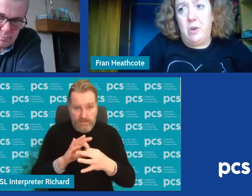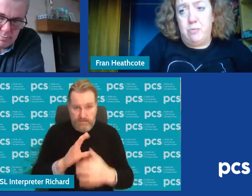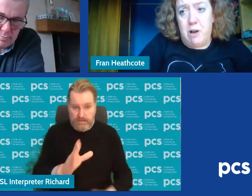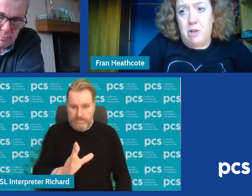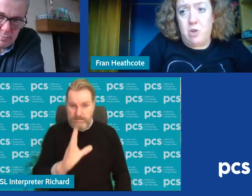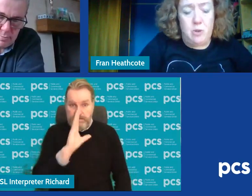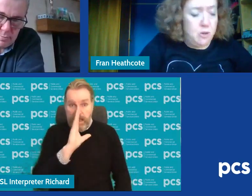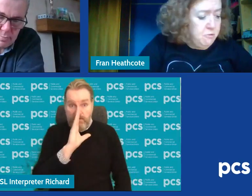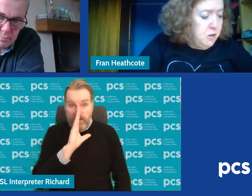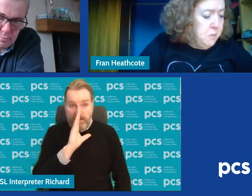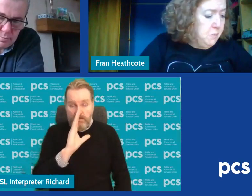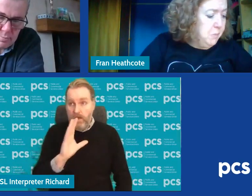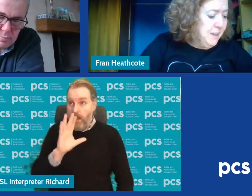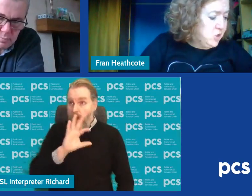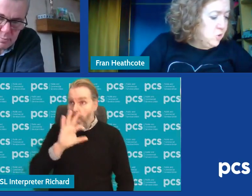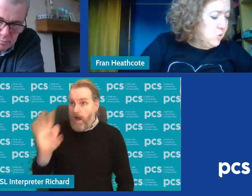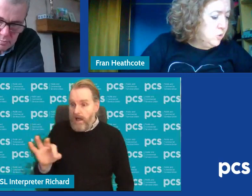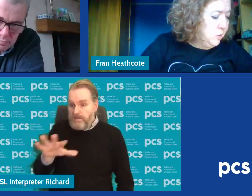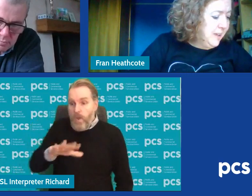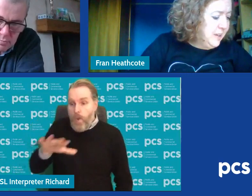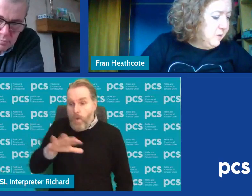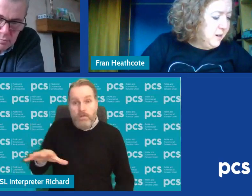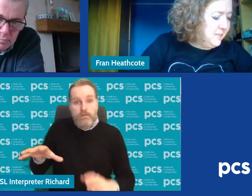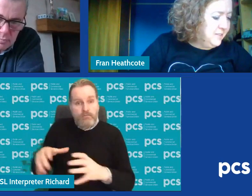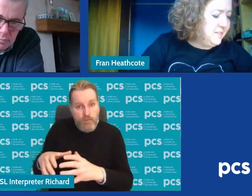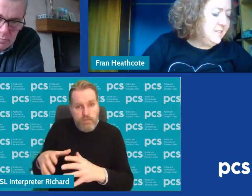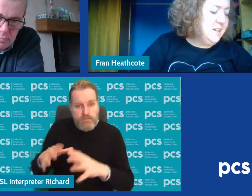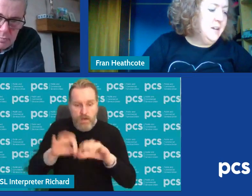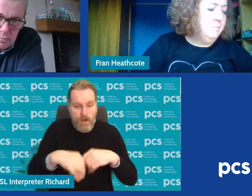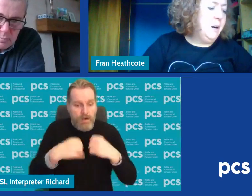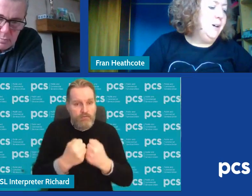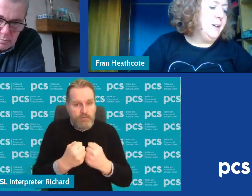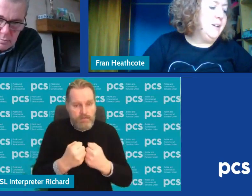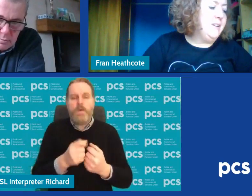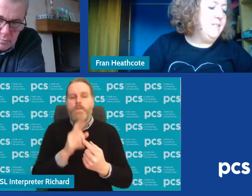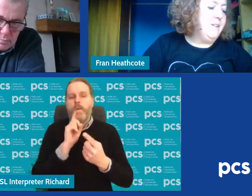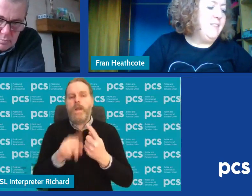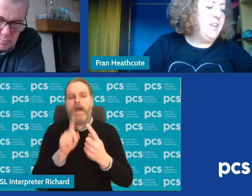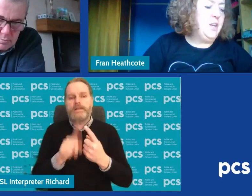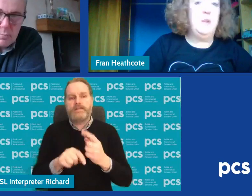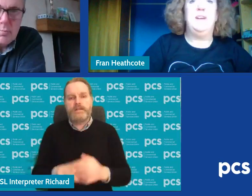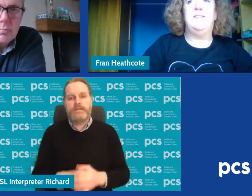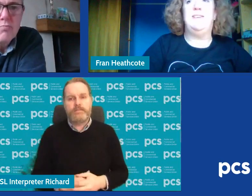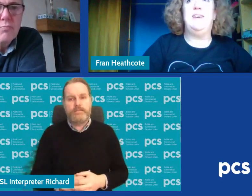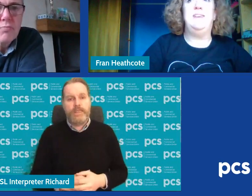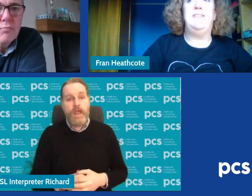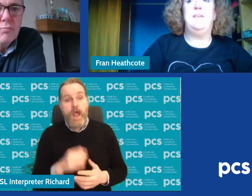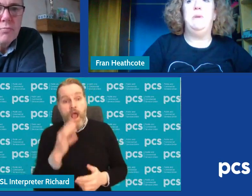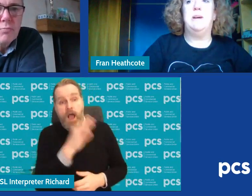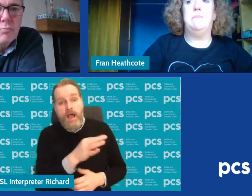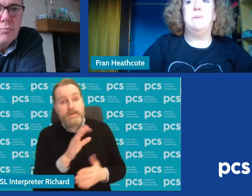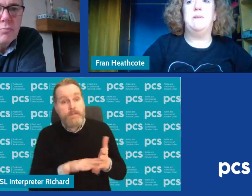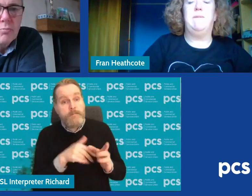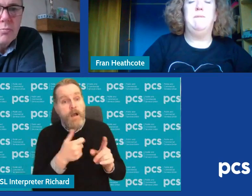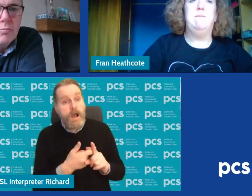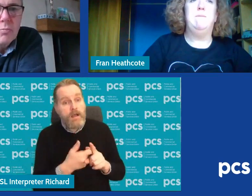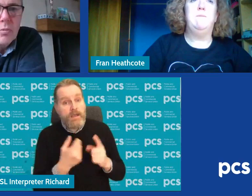via your branch or your group, and we'll make sure that we get you answers. Mark, is there anything you would like to say in summing